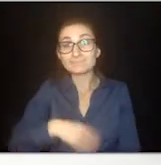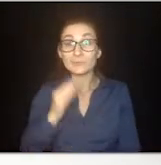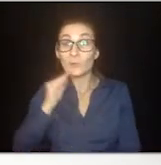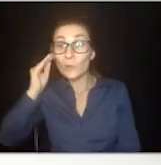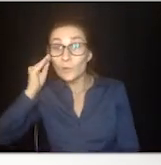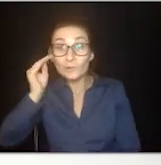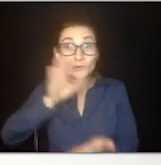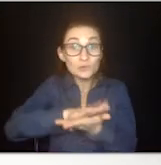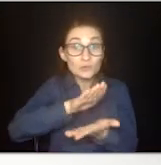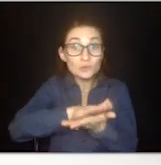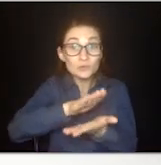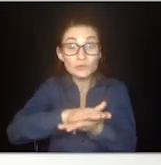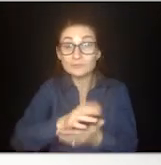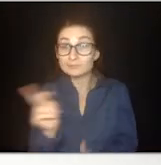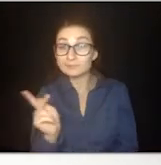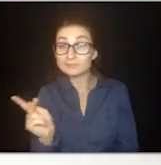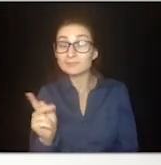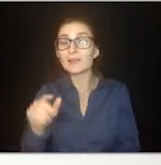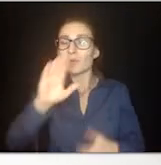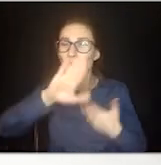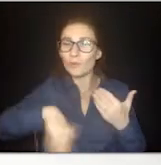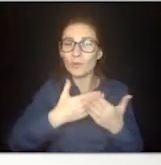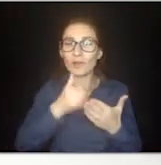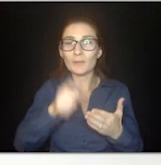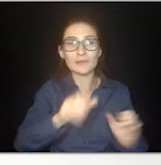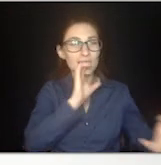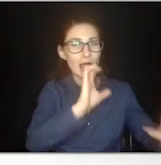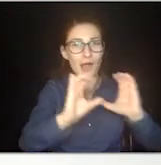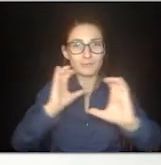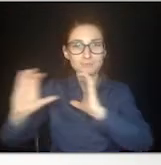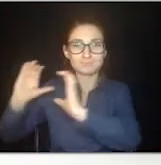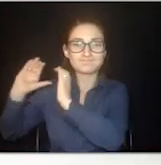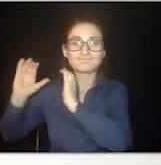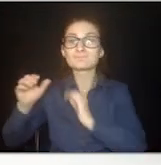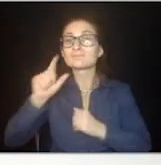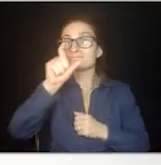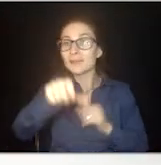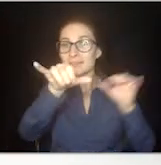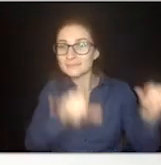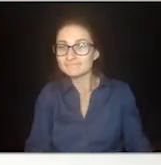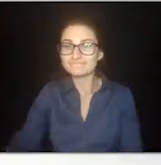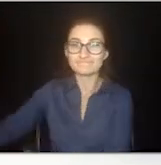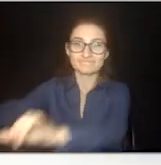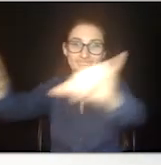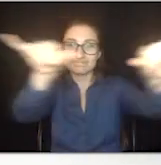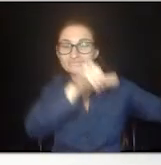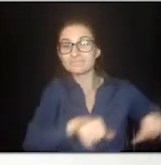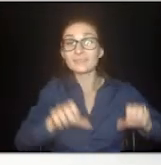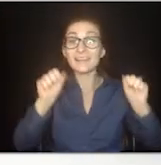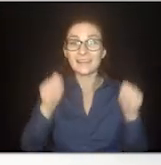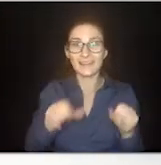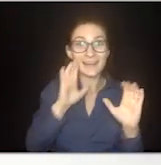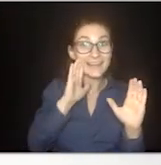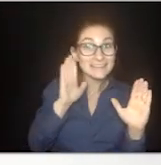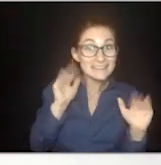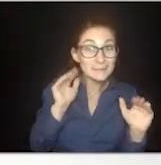and dad, between home and school. Everybody needs to be doing it the same way because they need to be able to